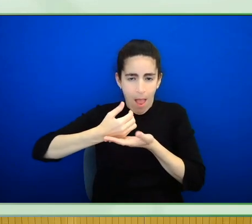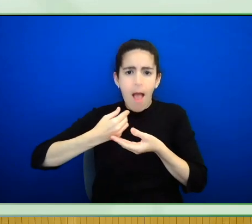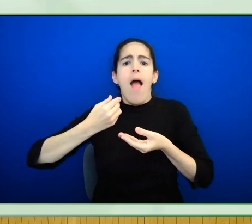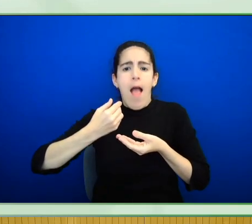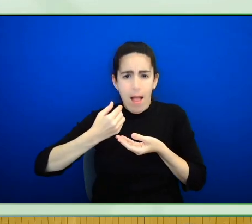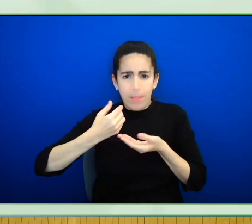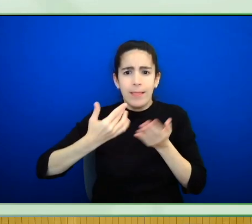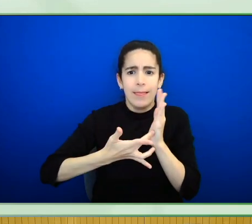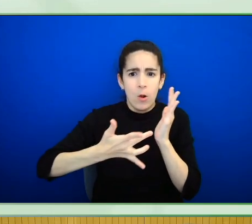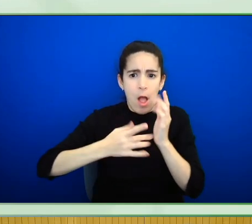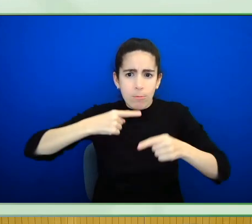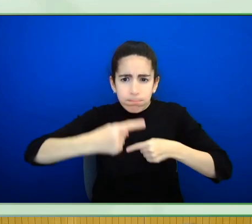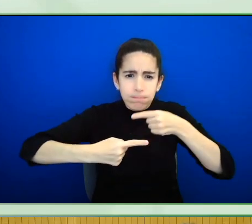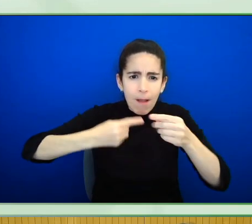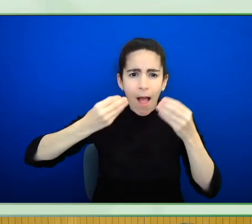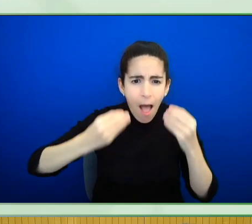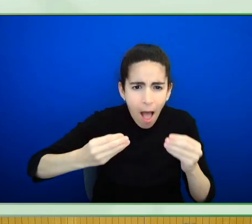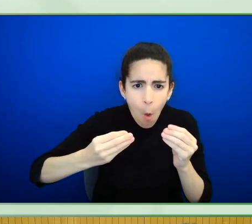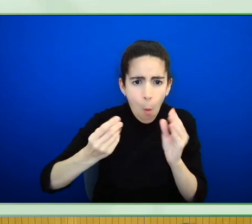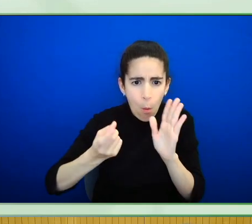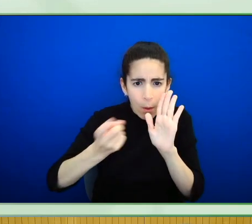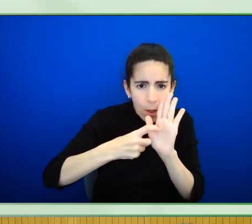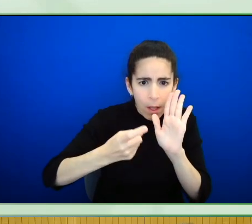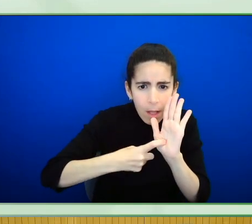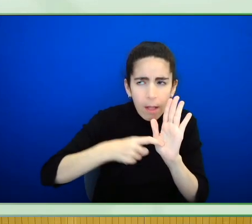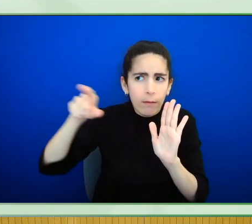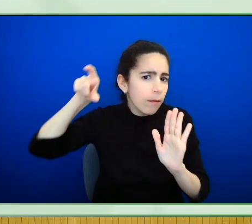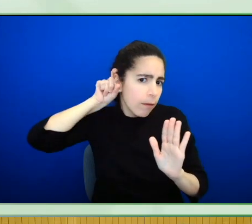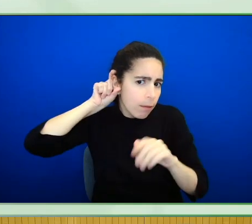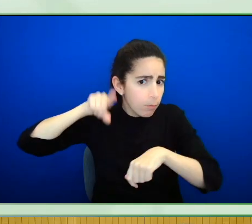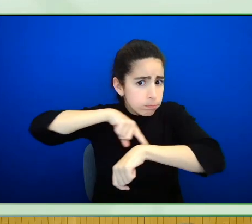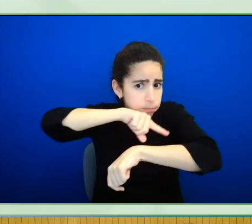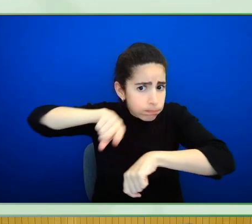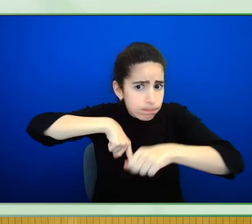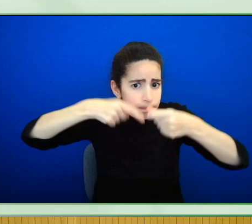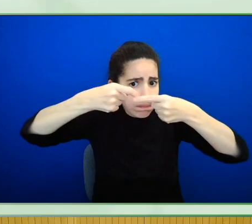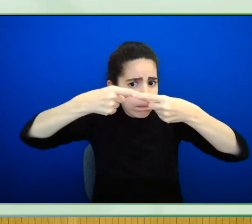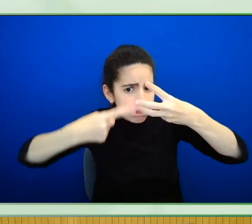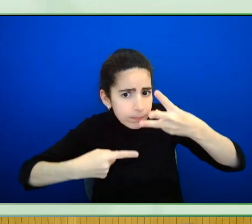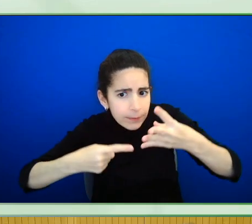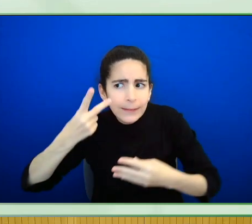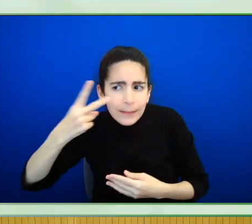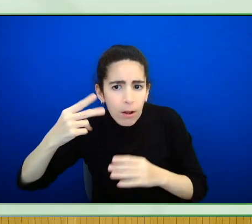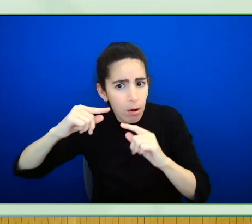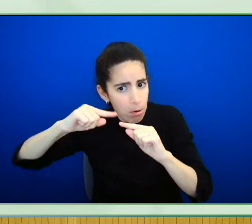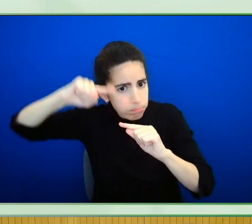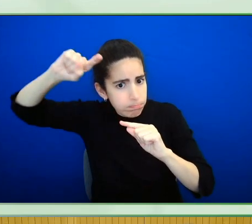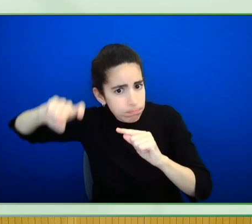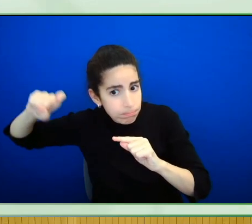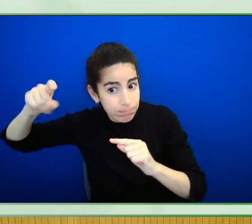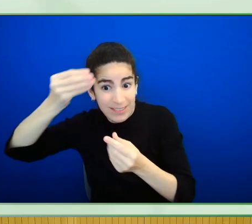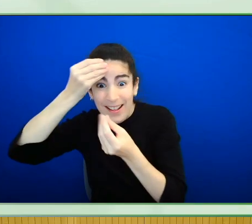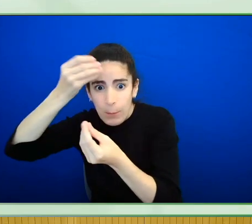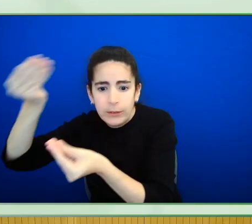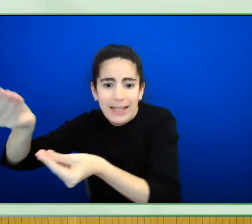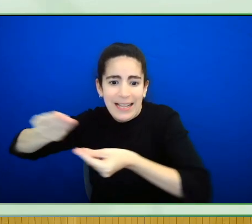families. Everything that we are doing is with teleaudiology. Our hands are the professionals or